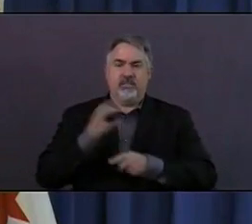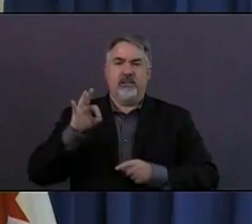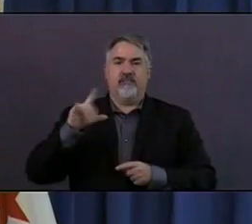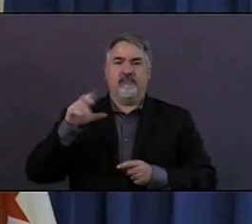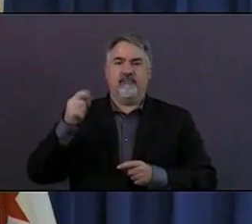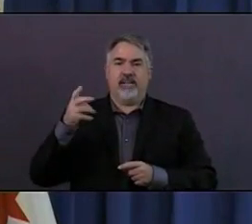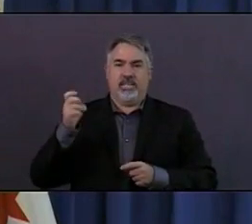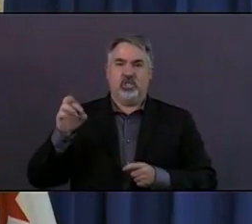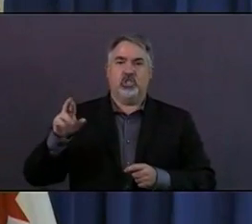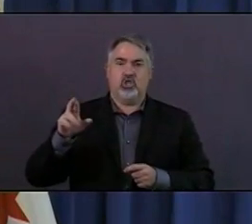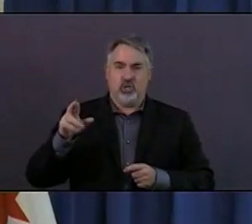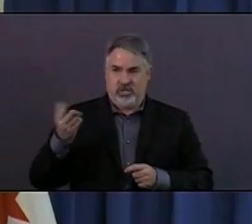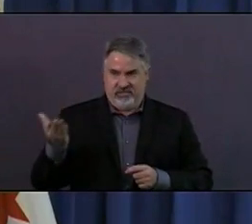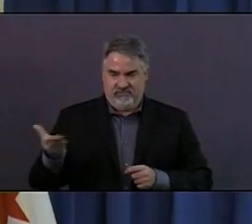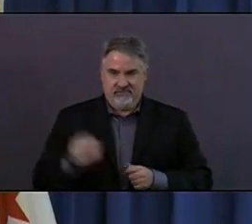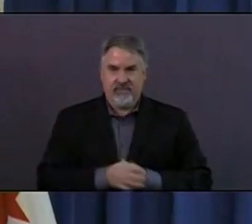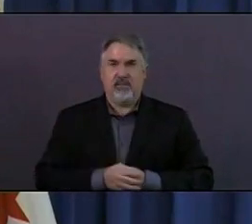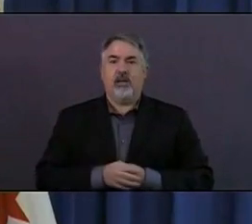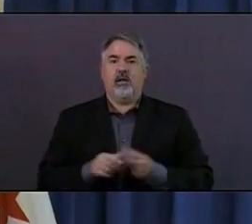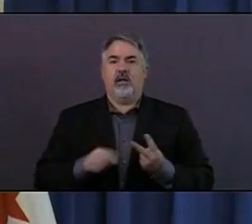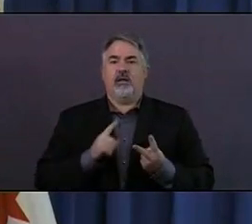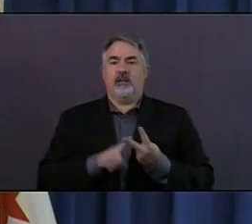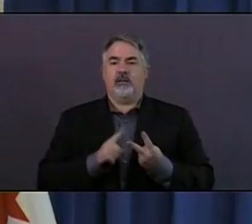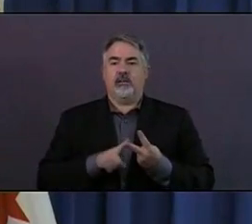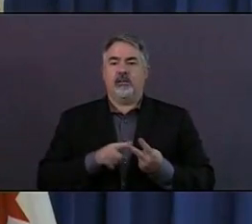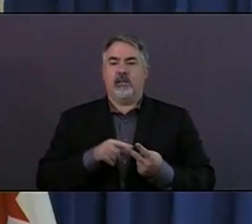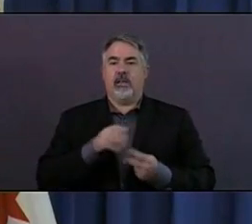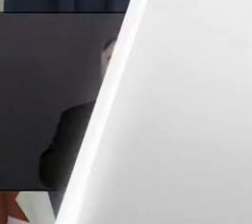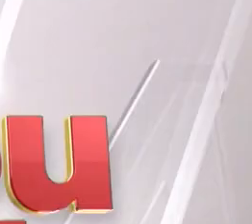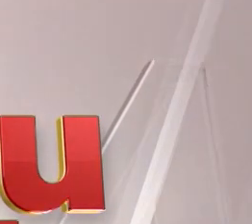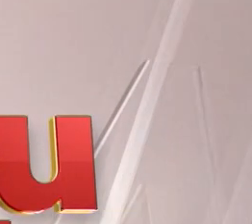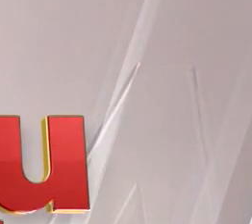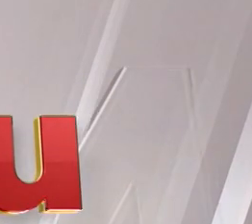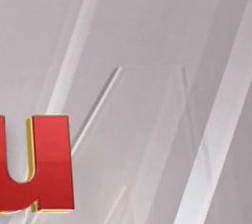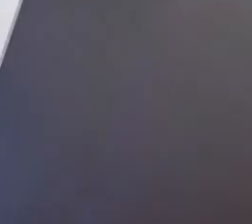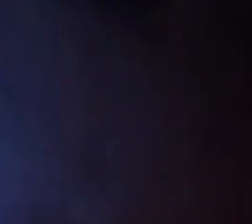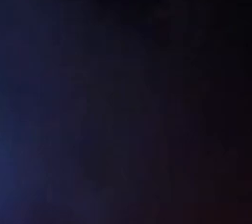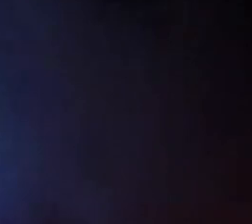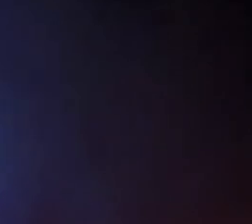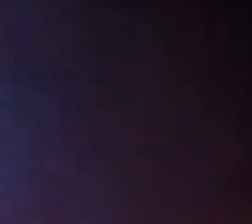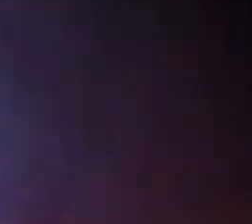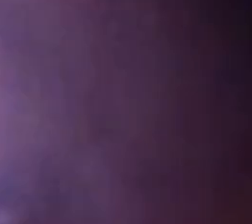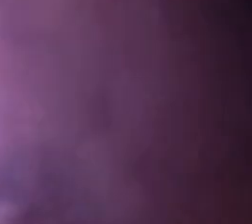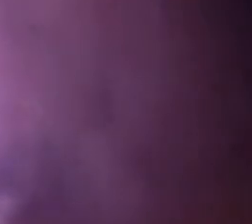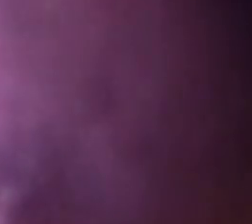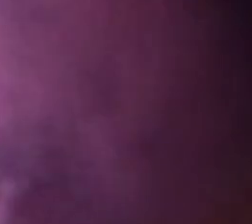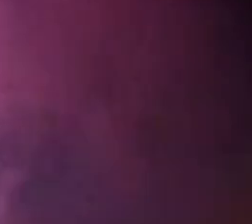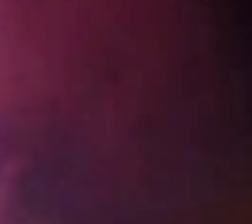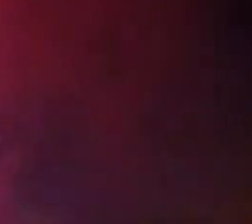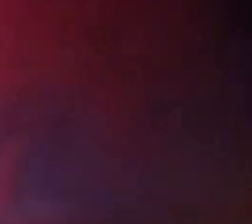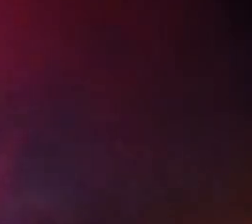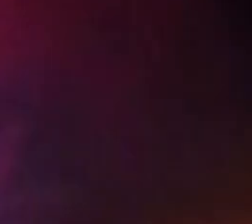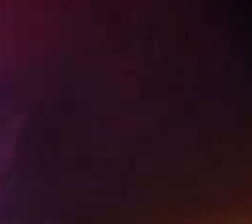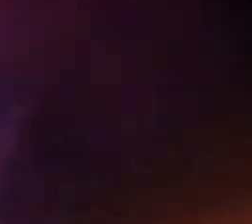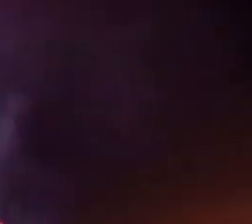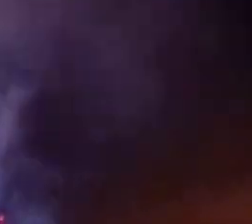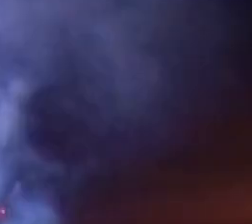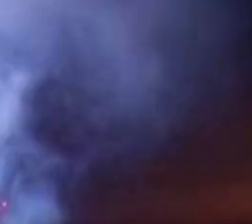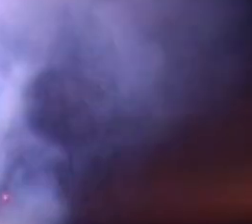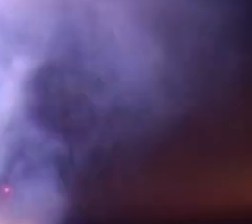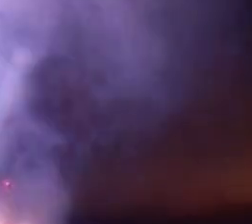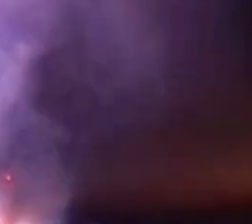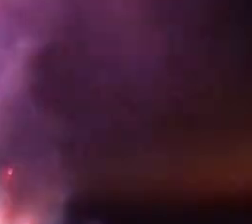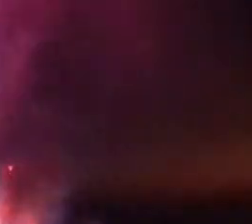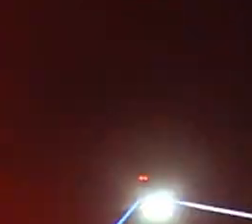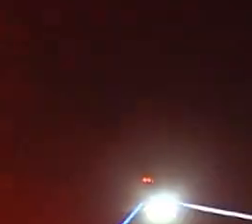responders, emergency medical services personnel, and grocery store staff members. San Diego's annual 4th of July tradition, the